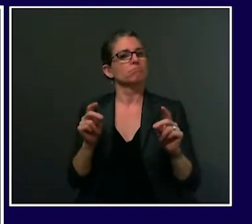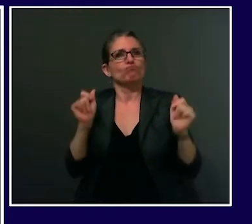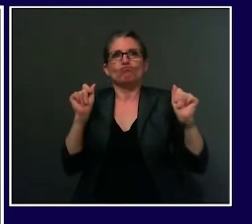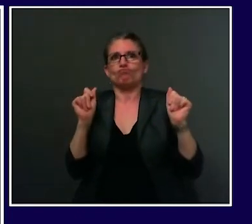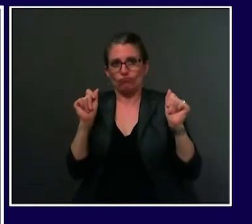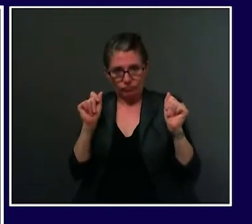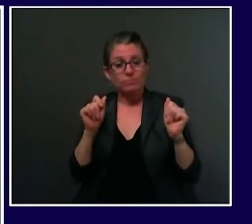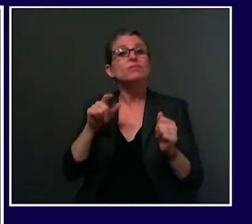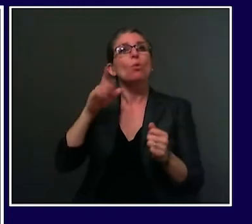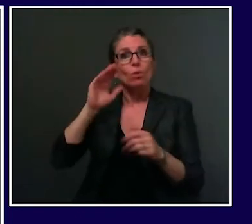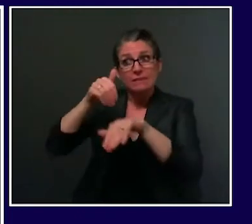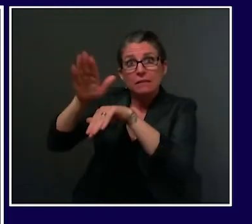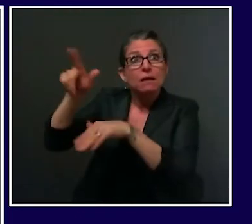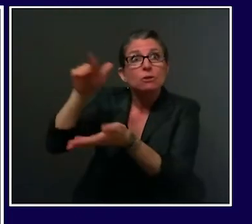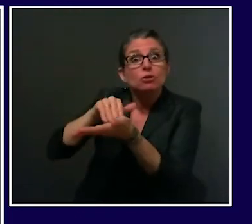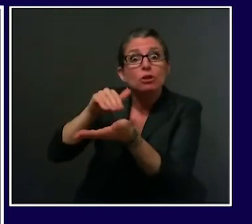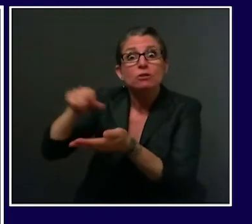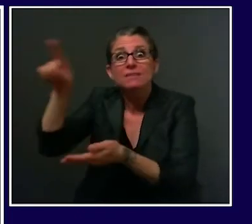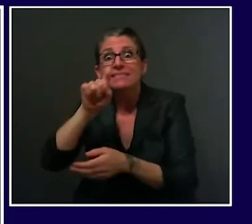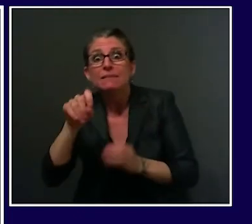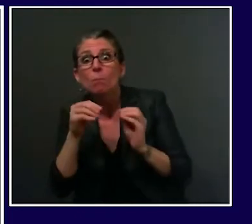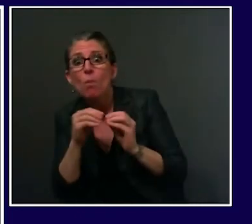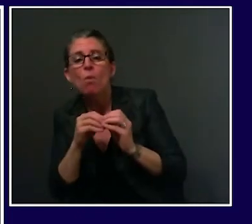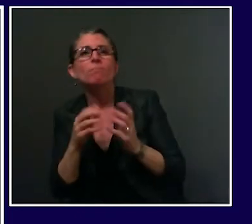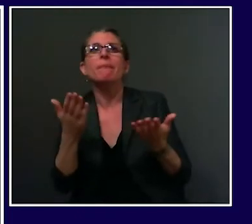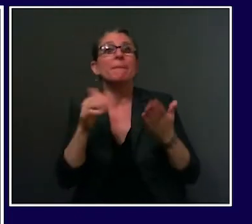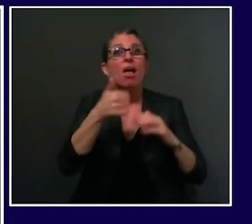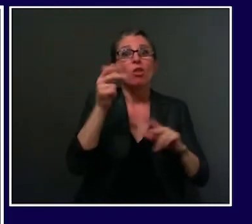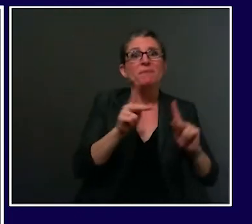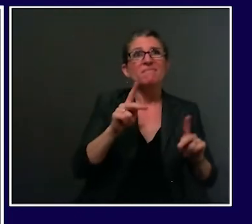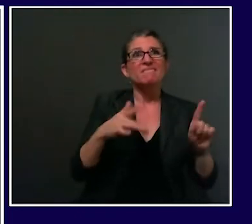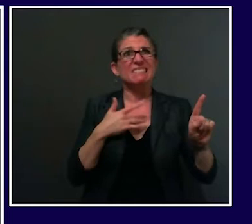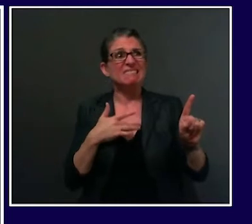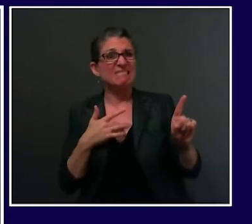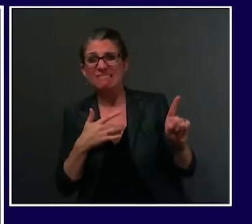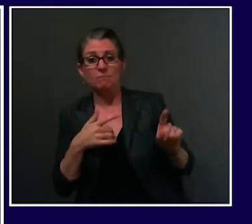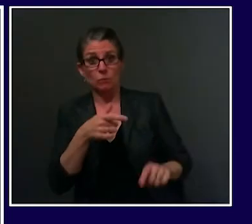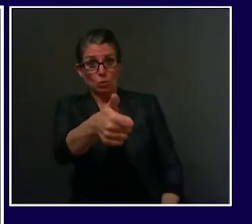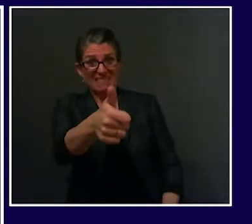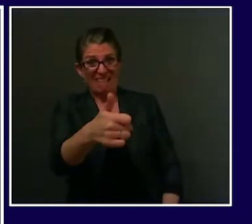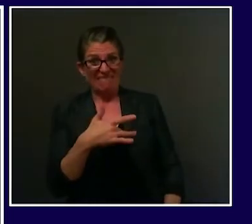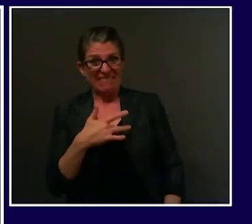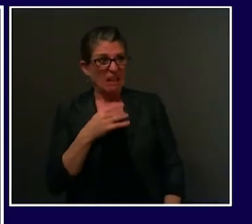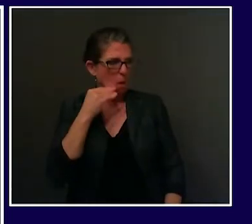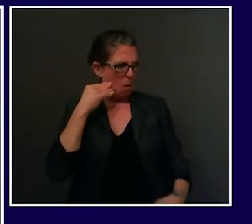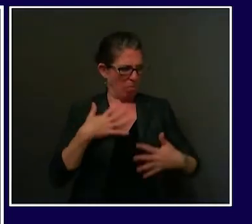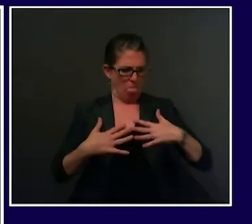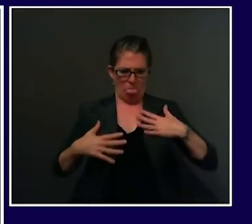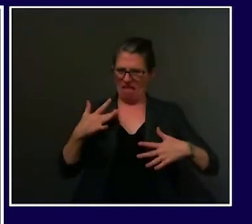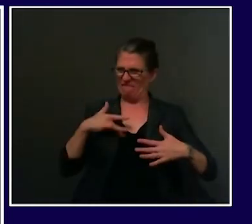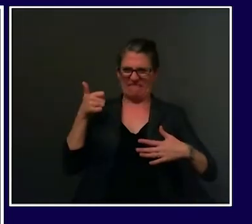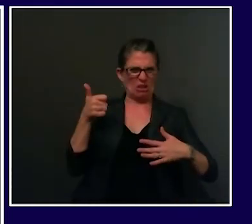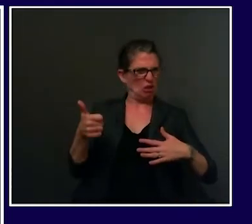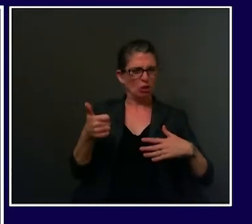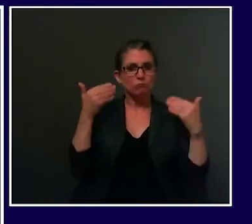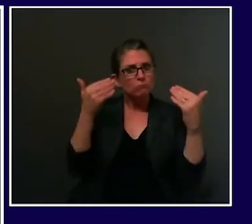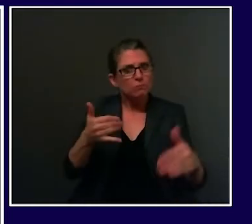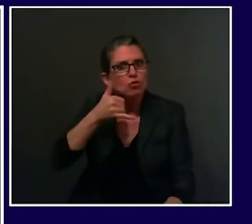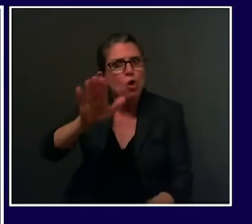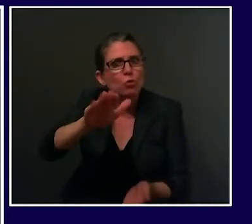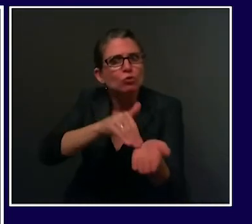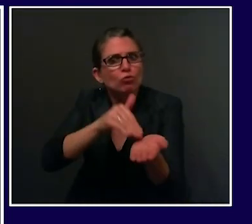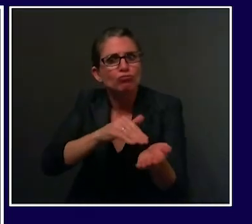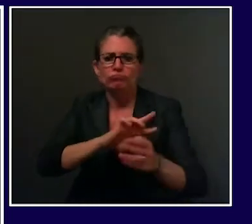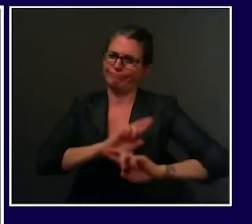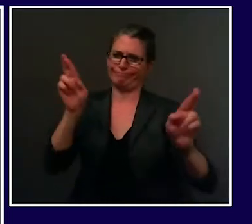we them with the swabs and the transport media to do so, they won't be able to conduct those tests and send them to the Maine CDC